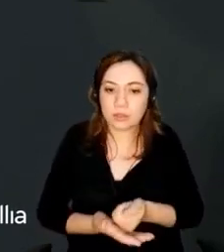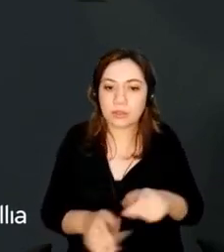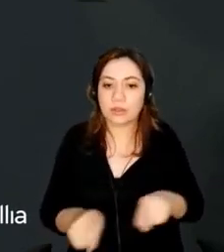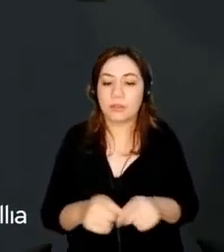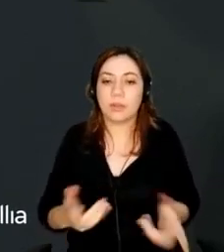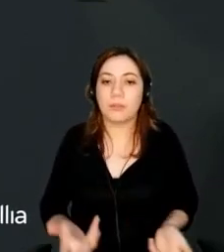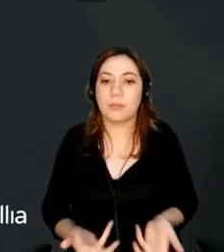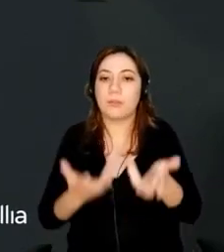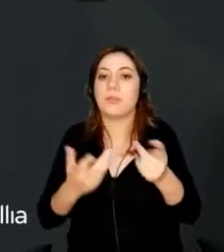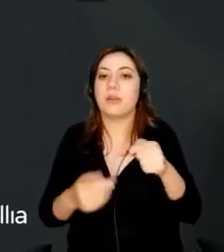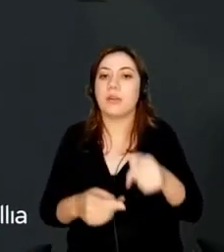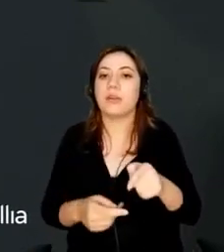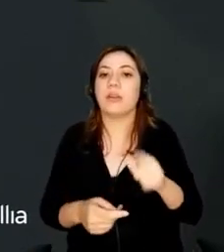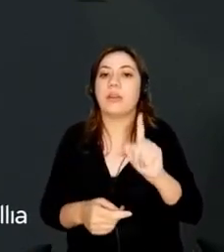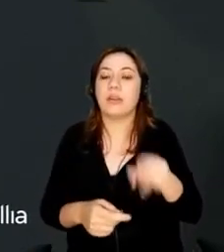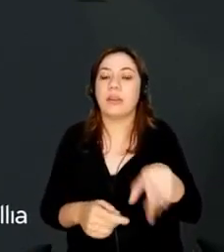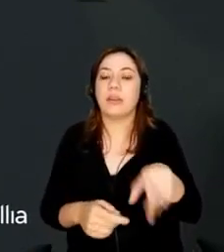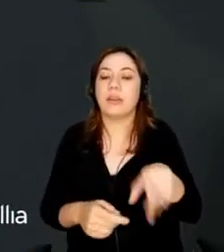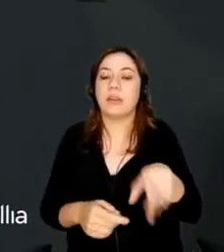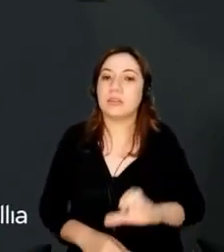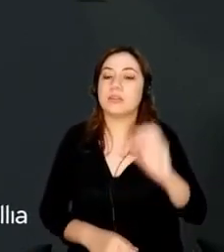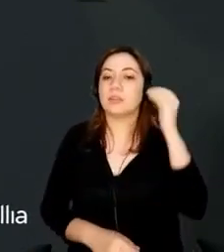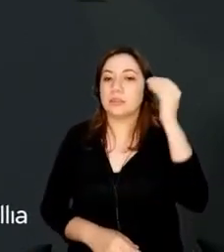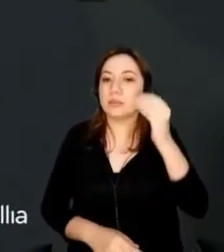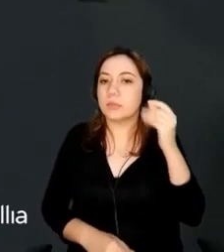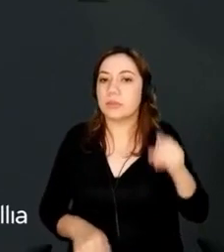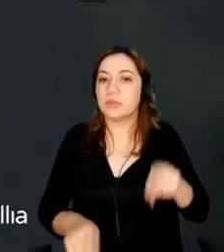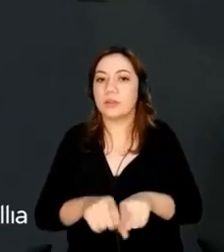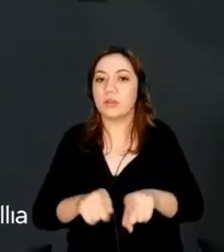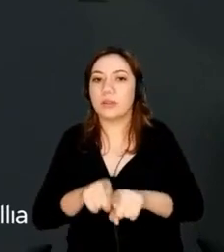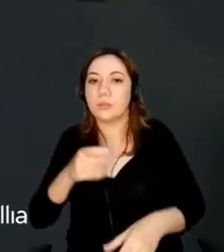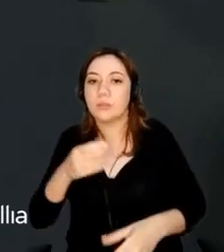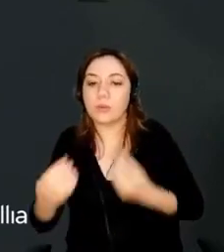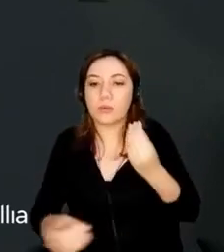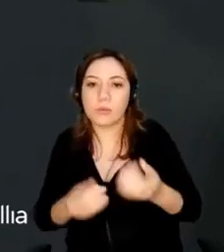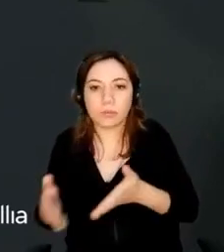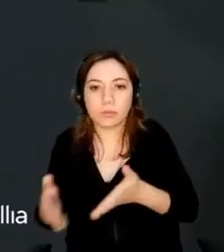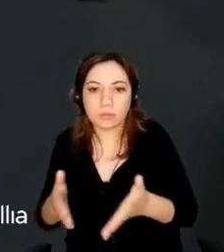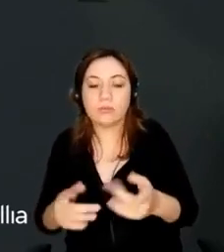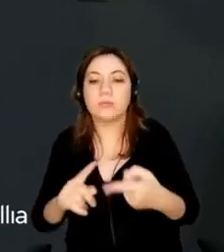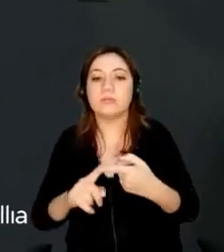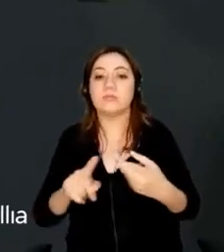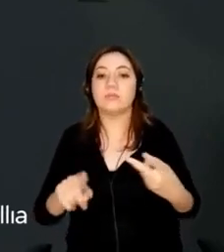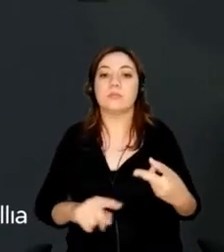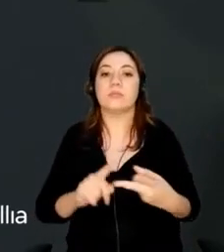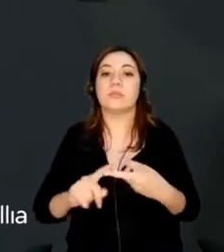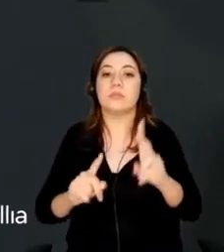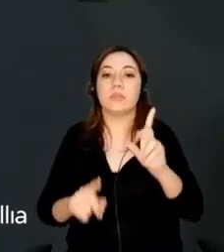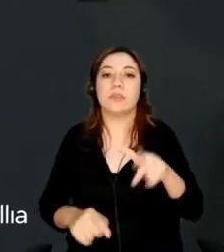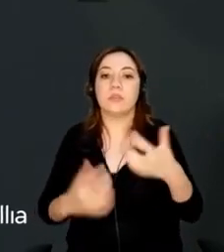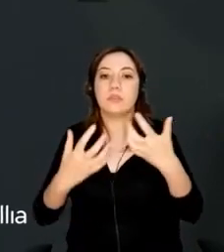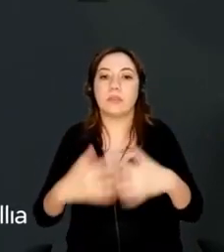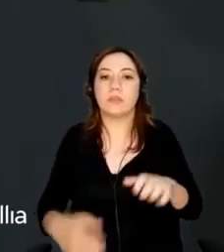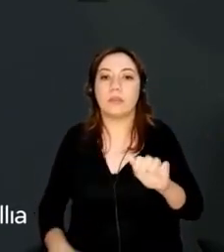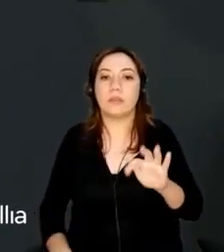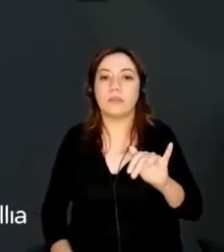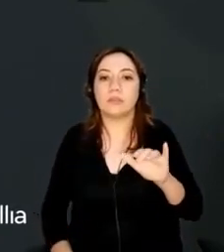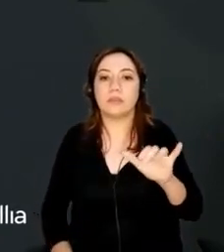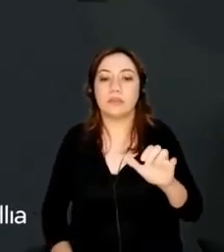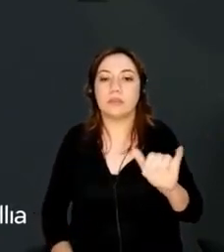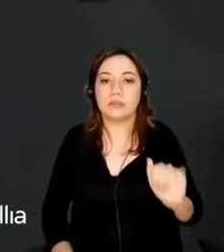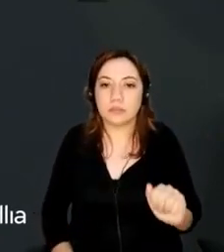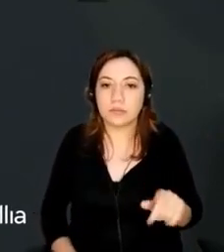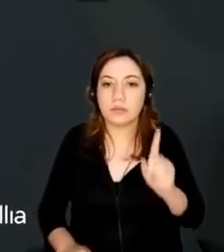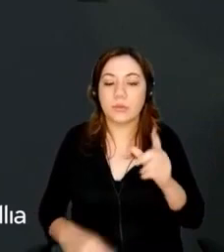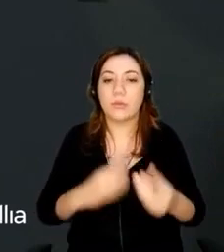you know, better business? And the second way is around efficiency, and how do we really improve efficiency in what we do and